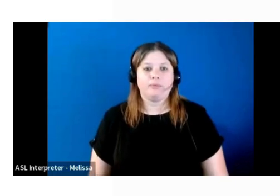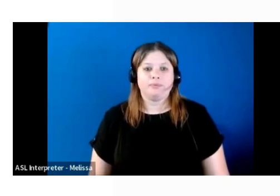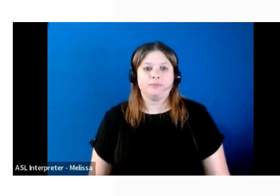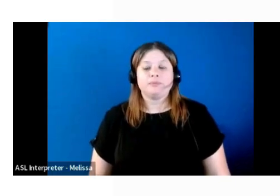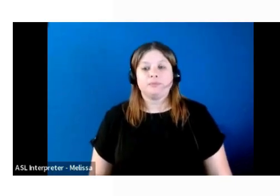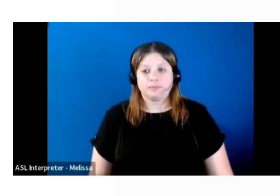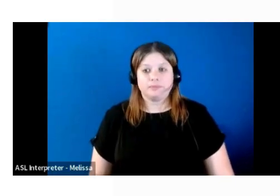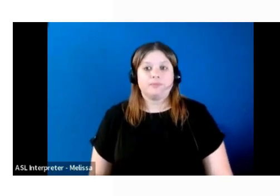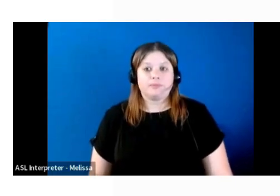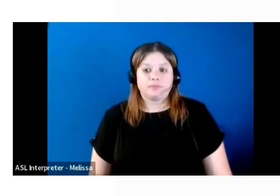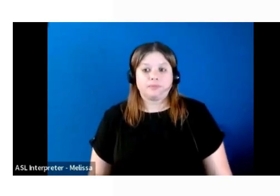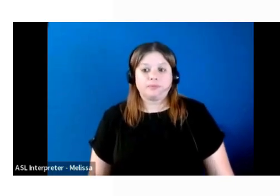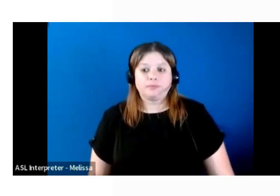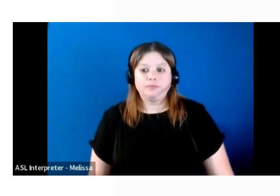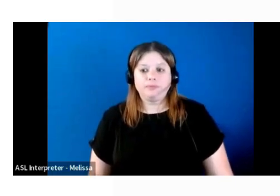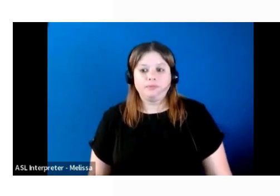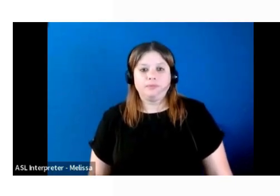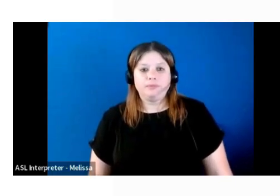So